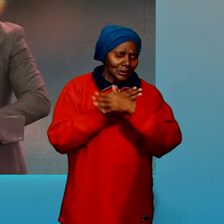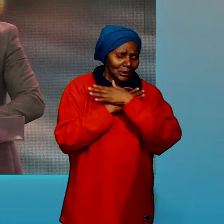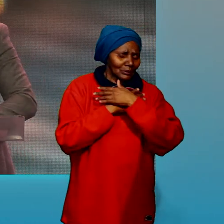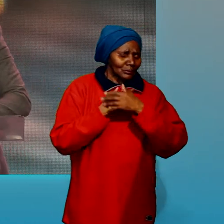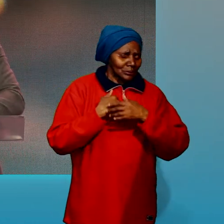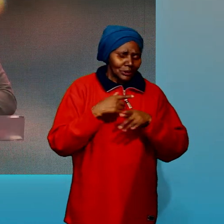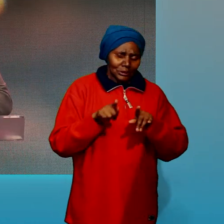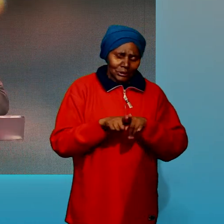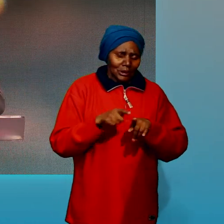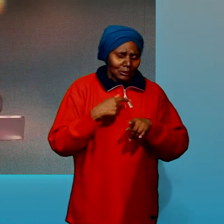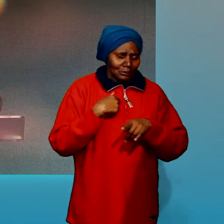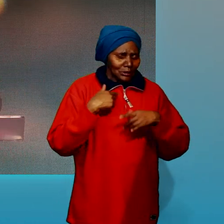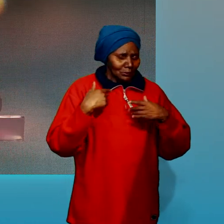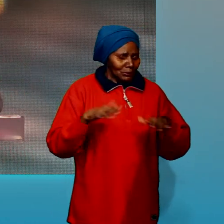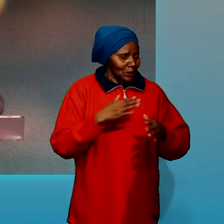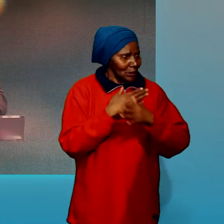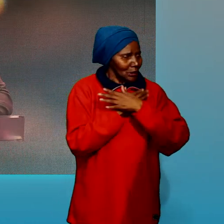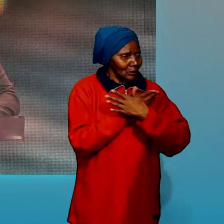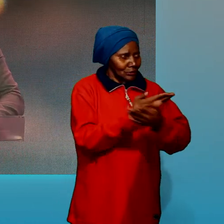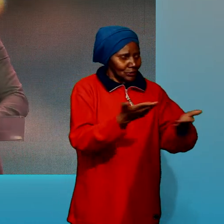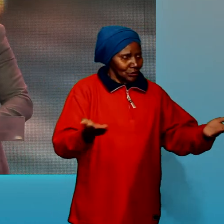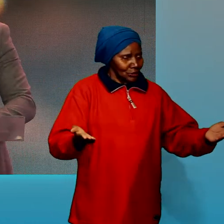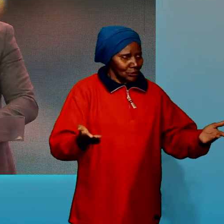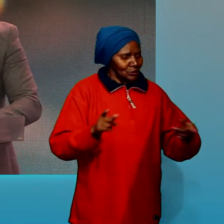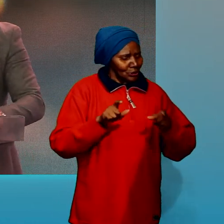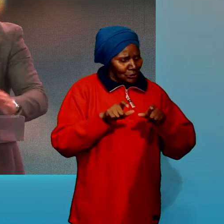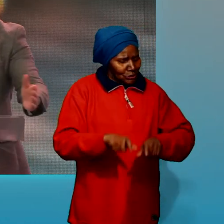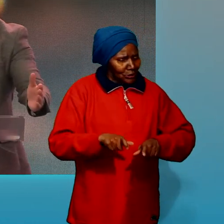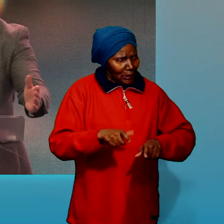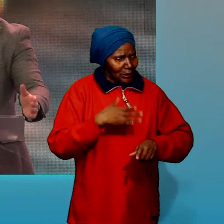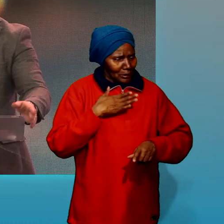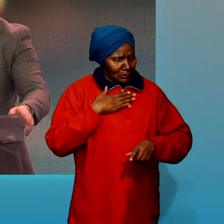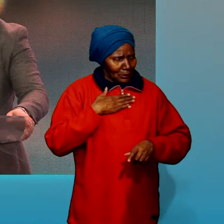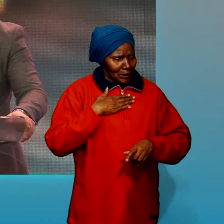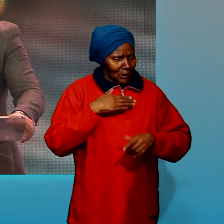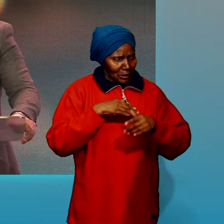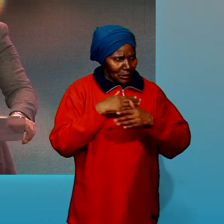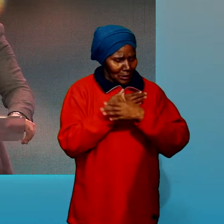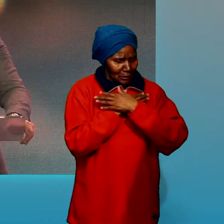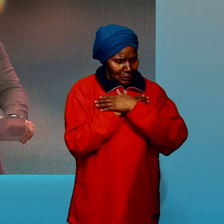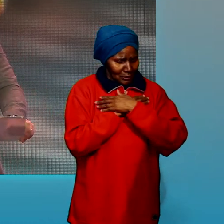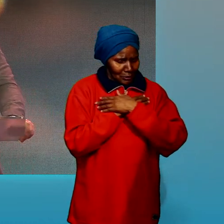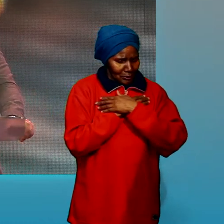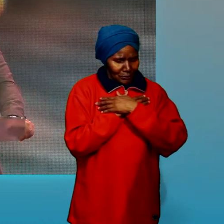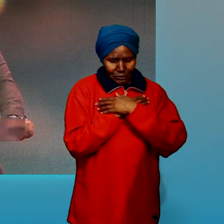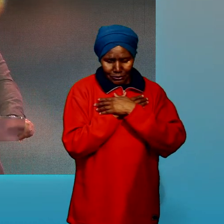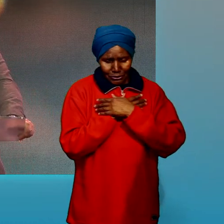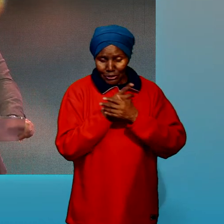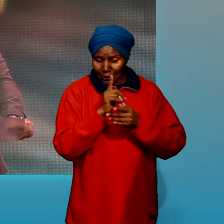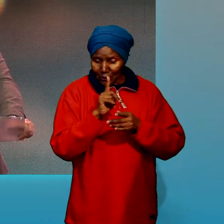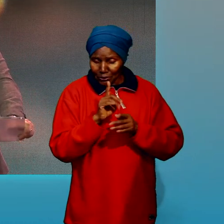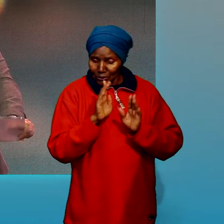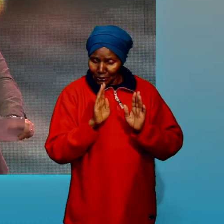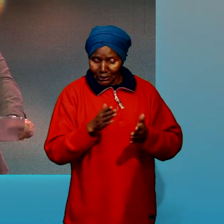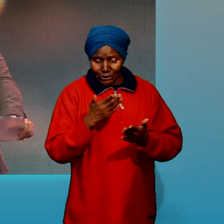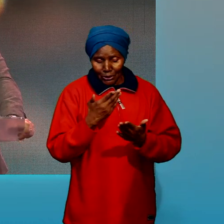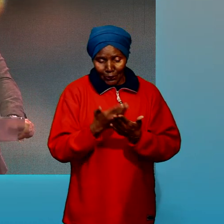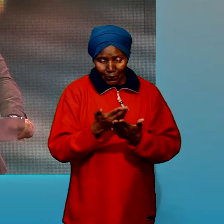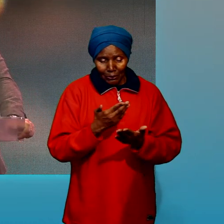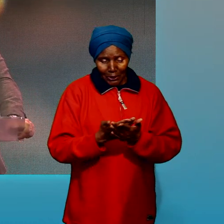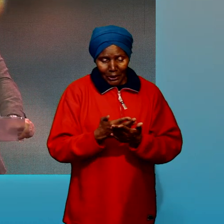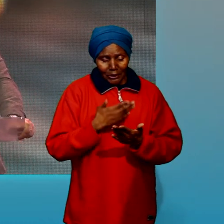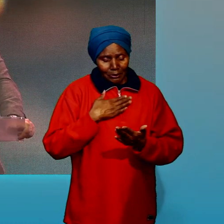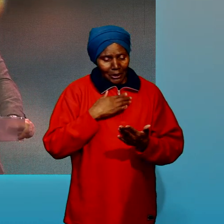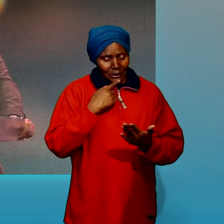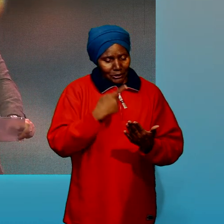you. Abide in my love. If you keep my commandments, you